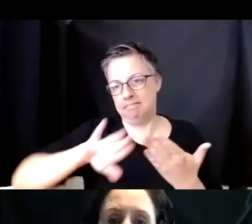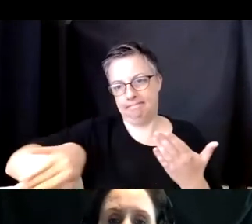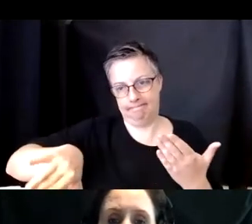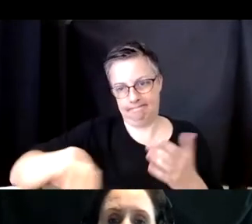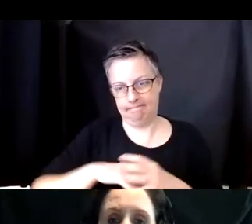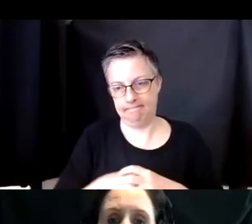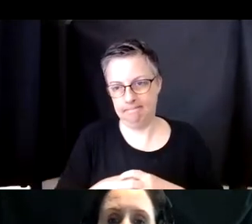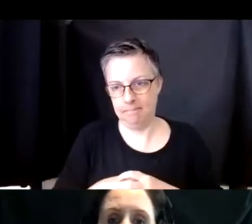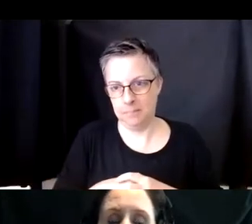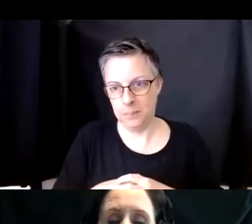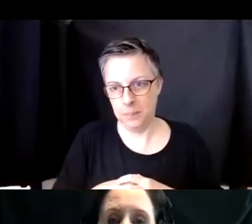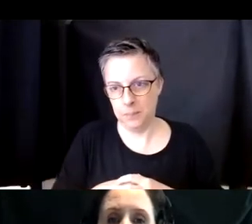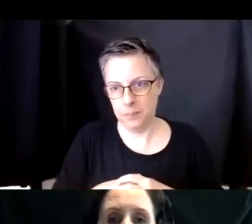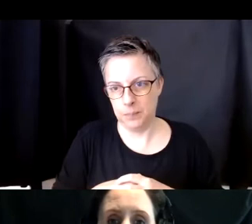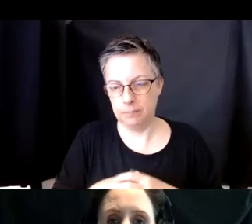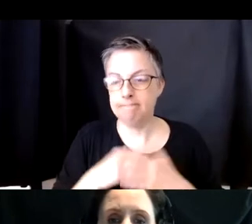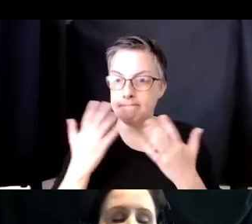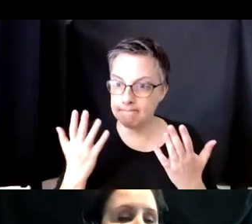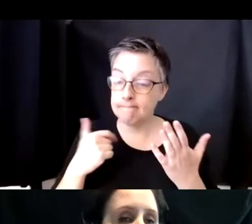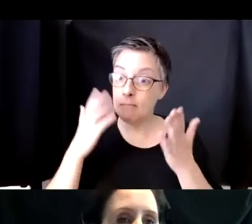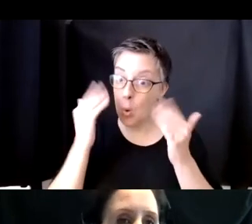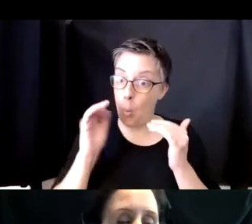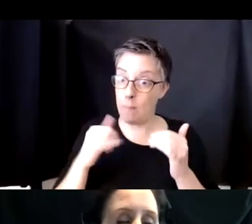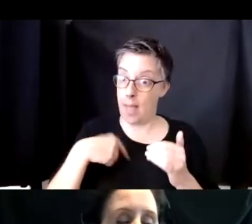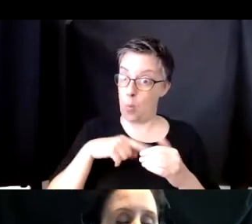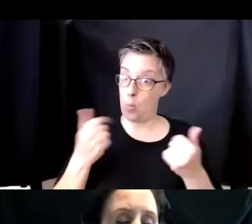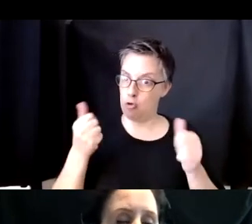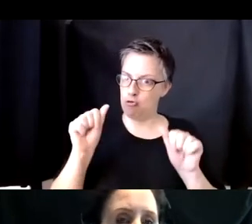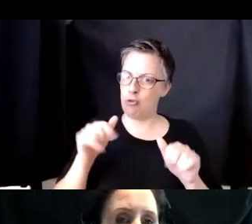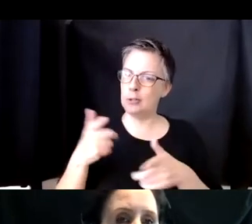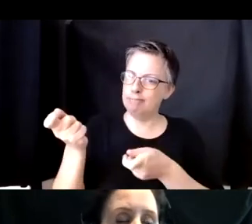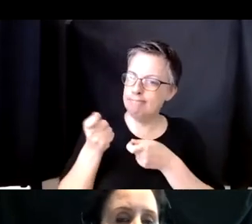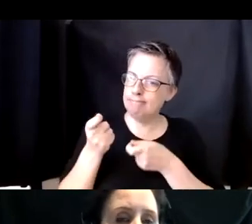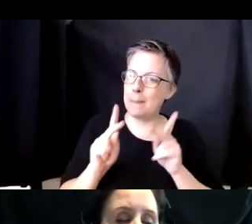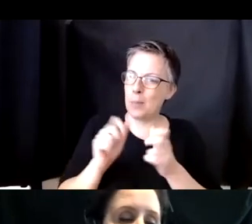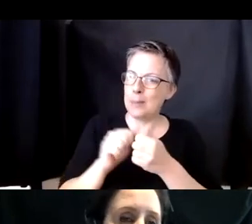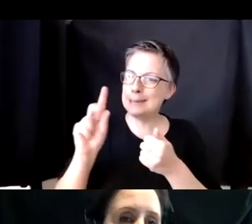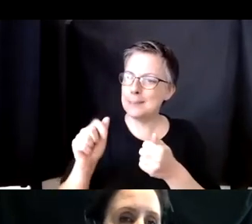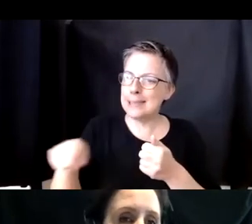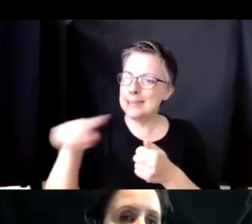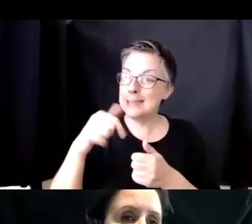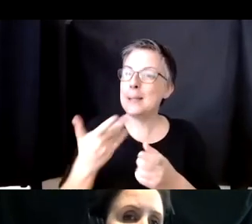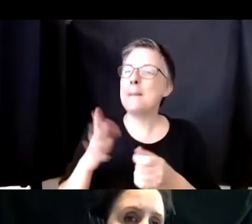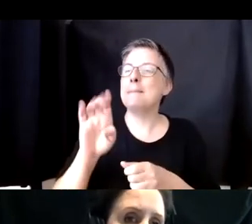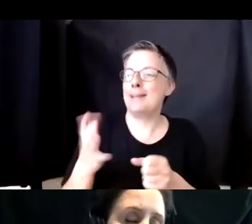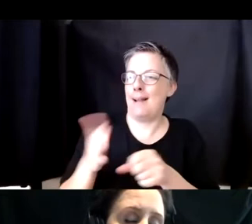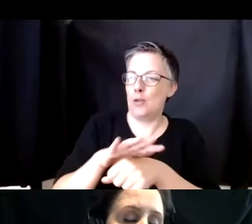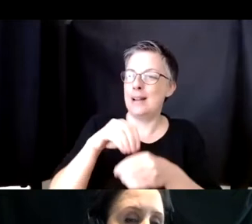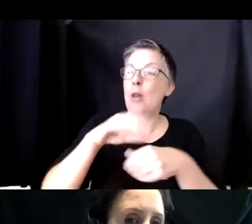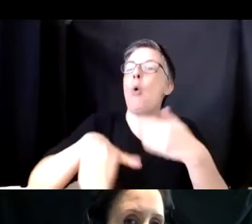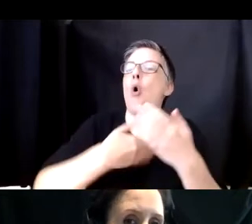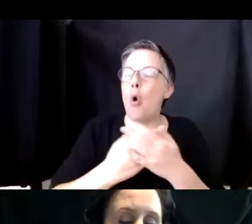So I hope that we can try to get people with disability to be covered in all of the phases